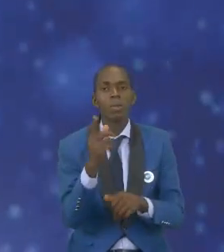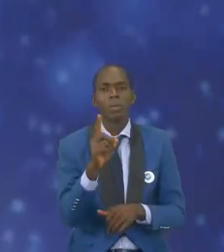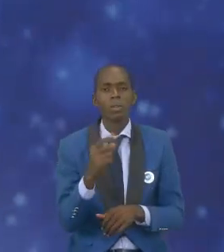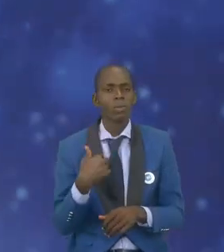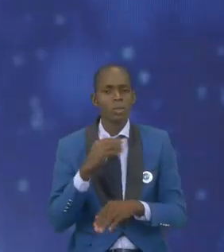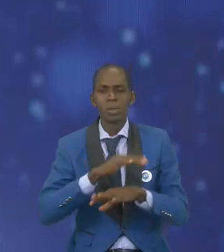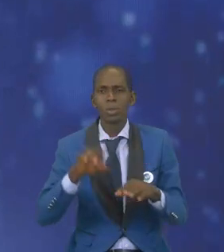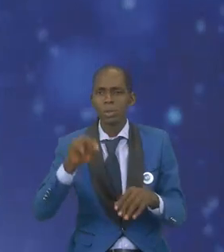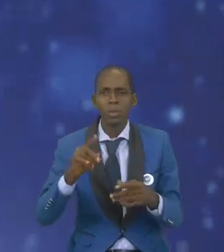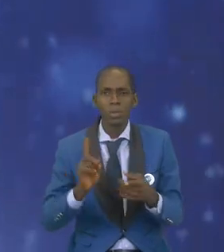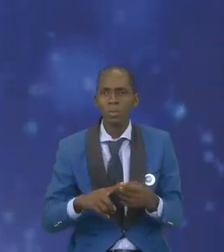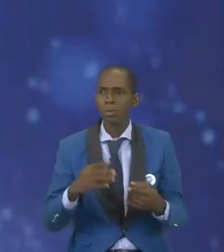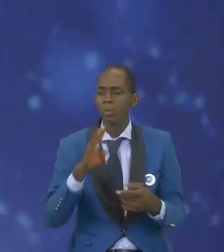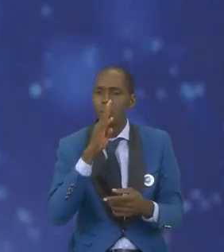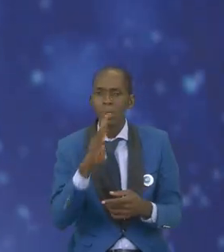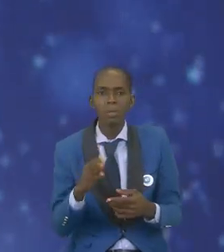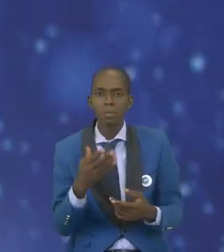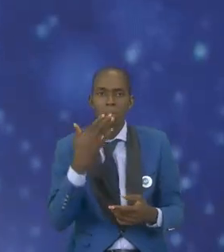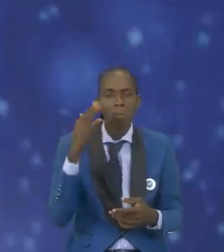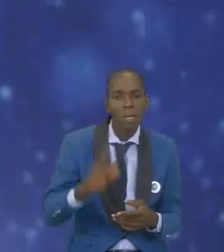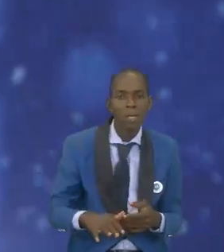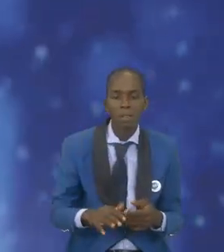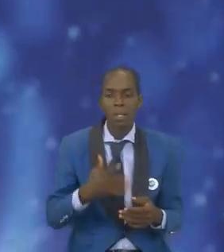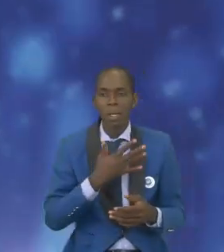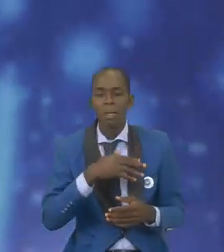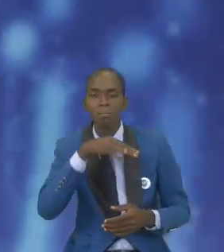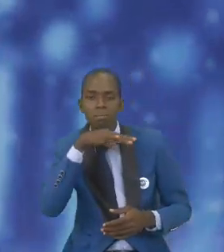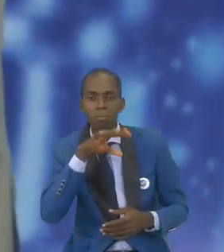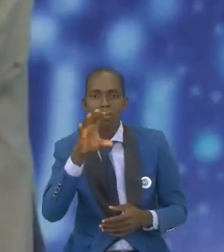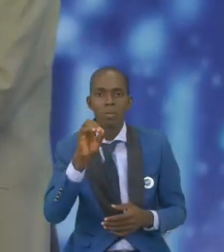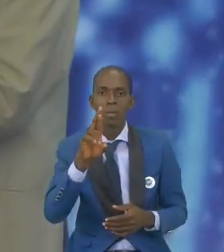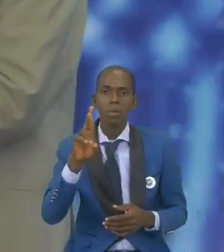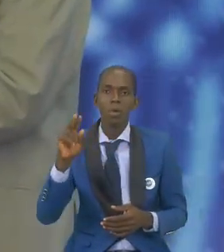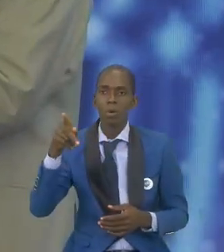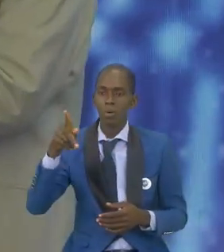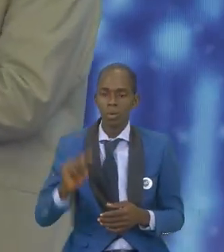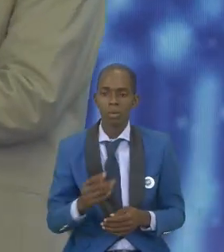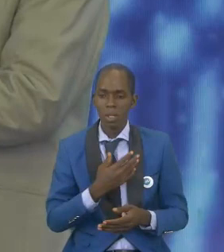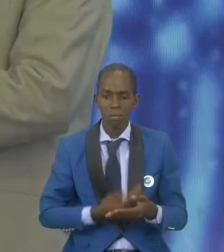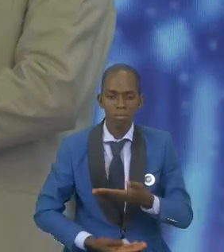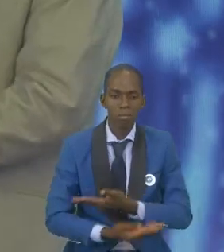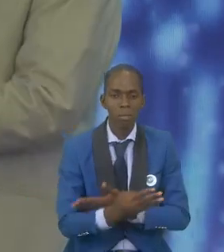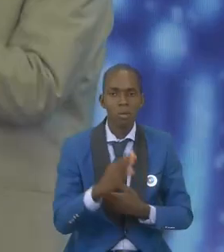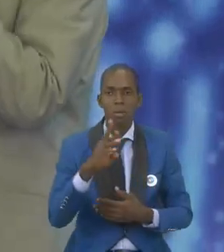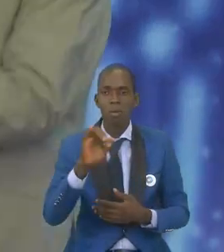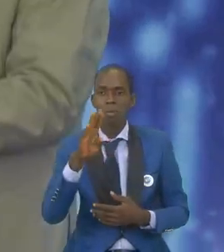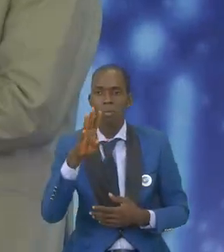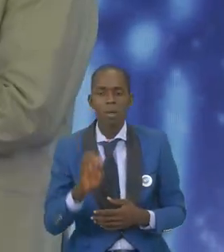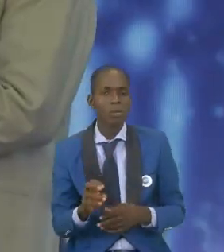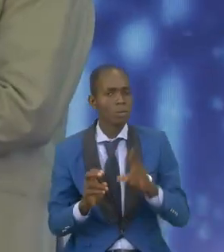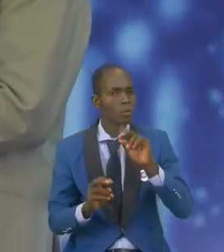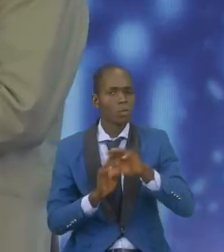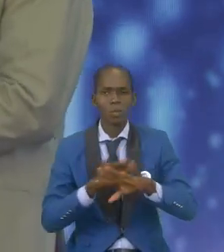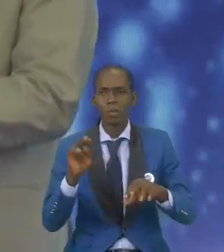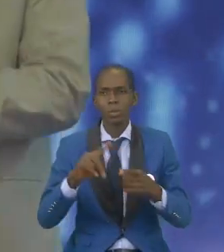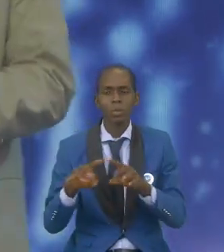we don't have to be corrupt, we don't have compromise with them. We can stand on the standard of the word